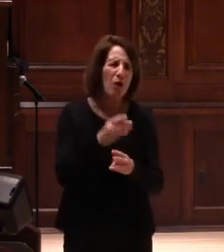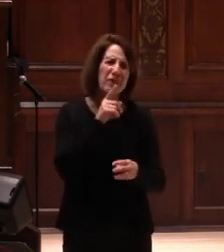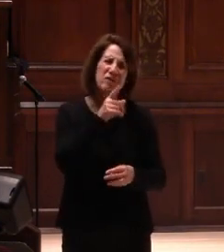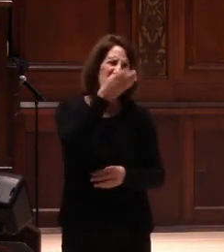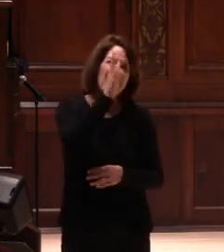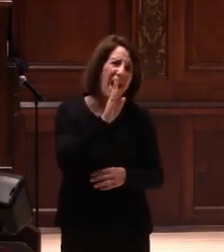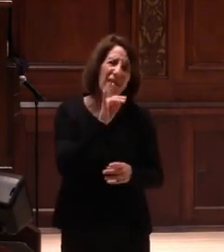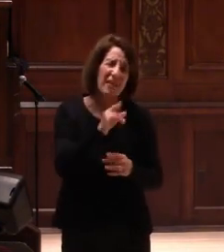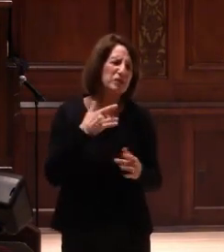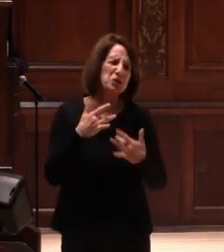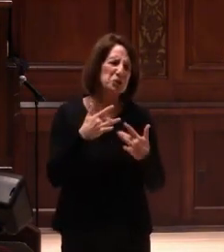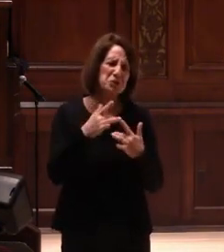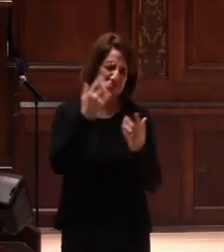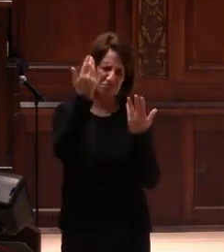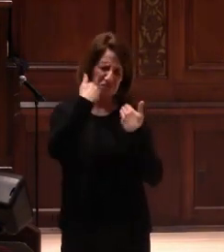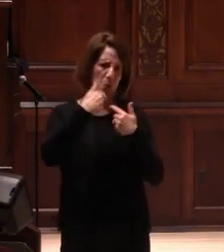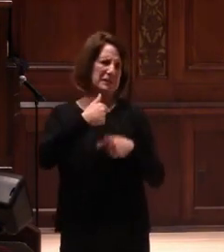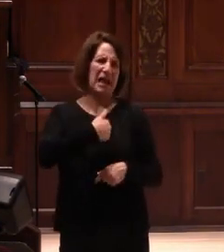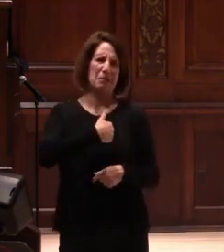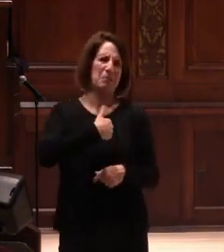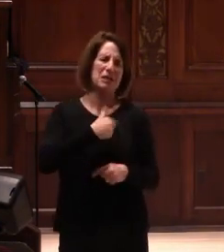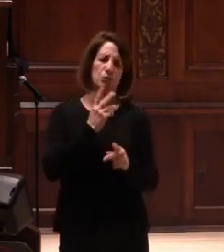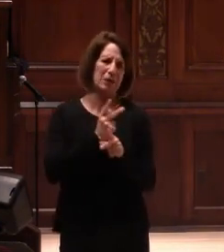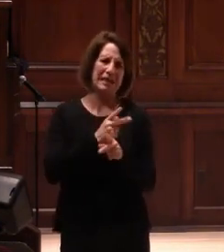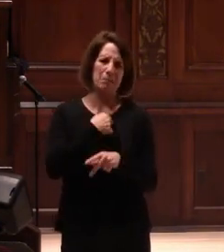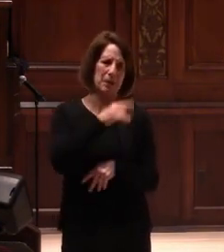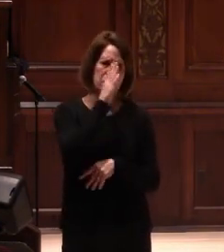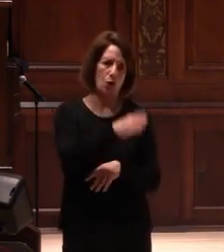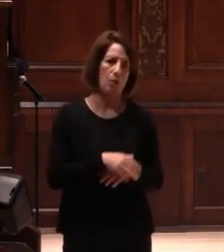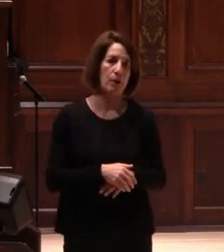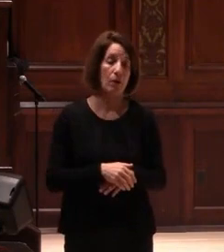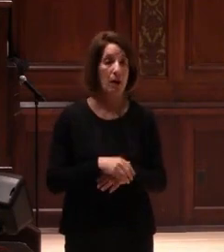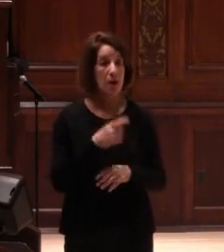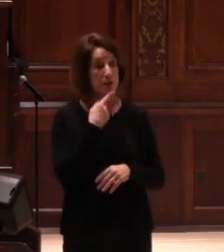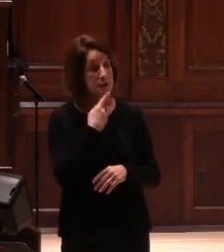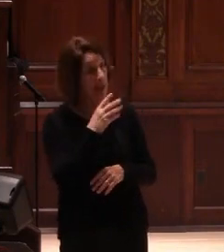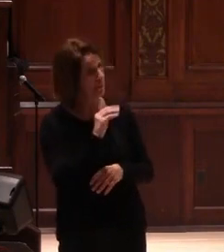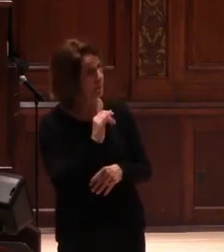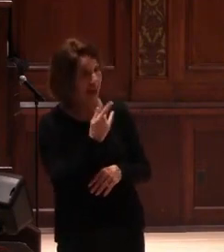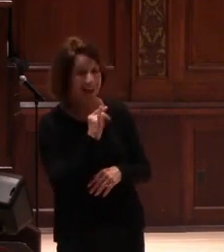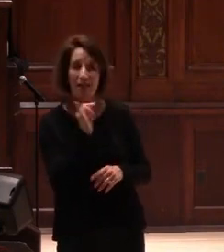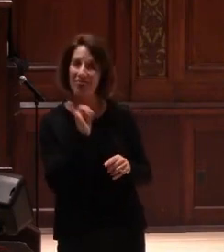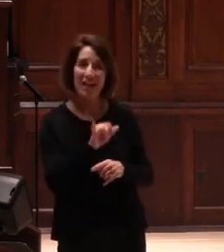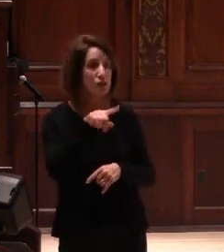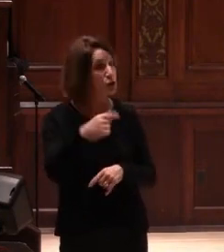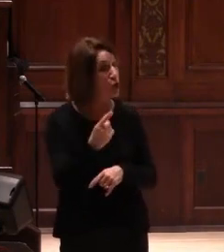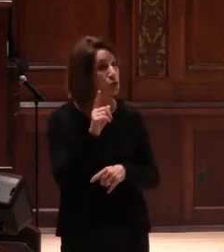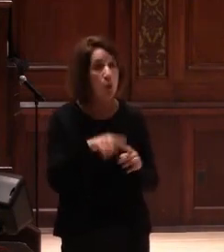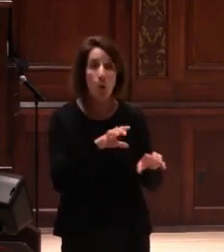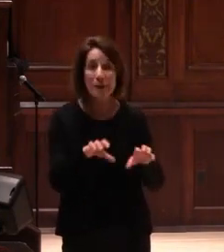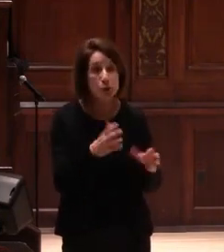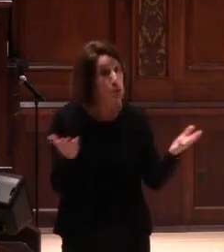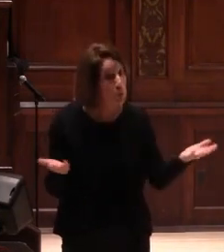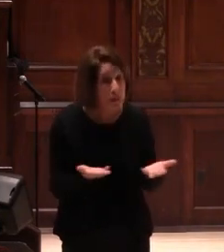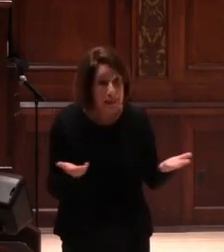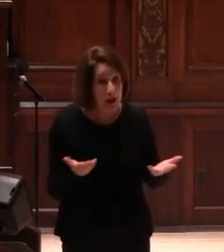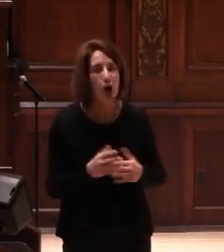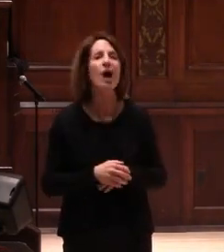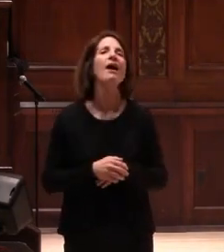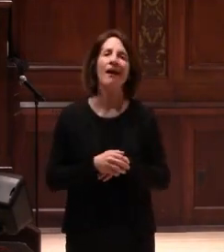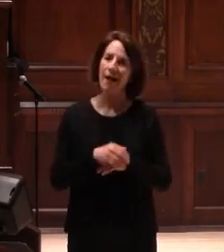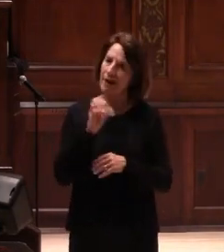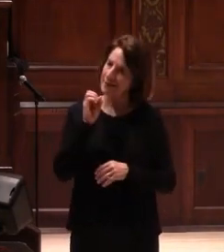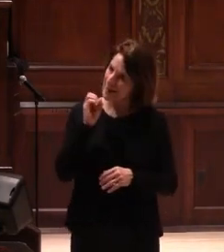that's concerned with me to keep me so sober. And she said, Megan, that's just what we do here. And I said,